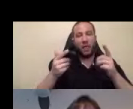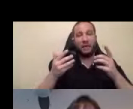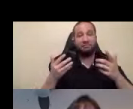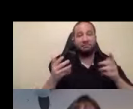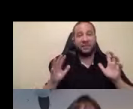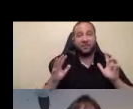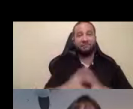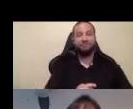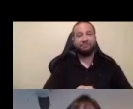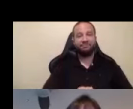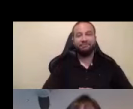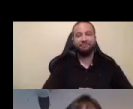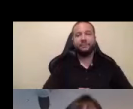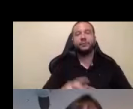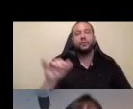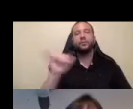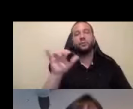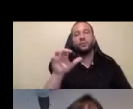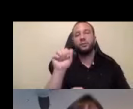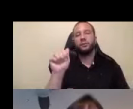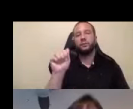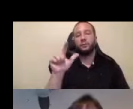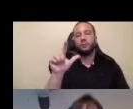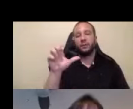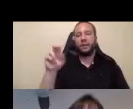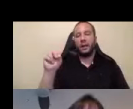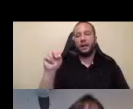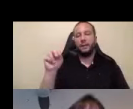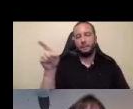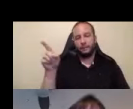Hi. And we're also joined by Alan Miller with NJDEP.